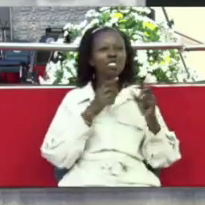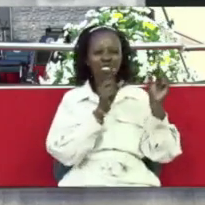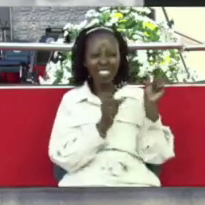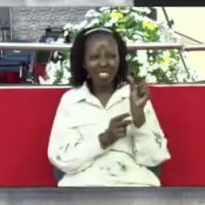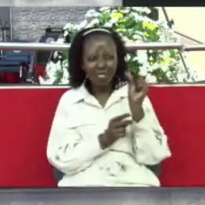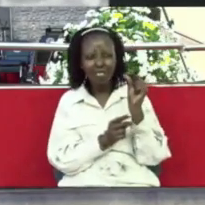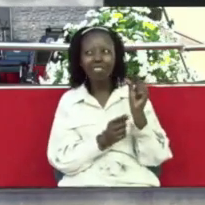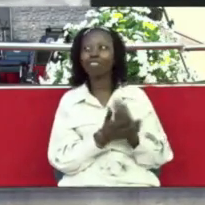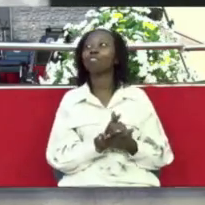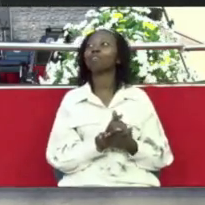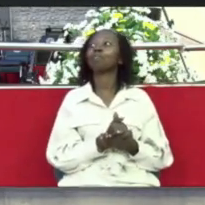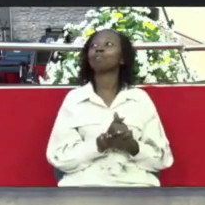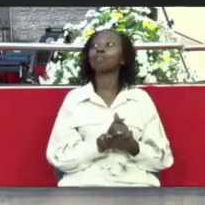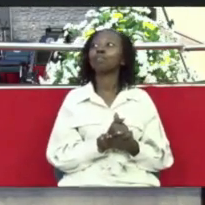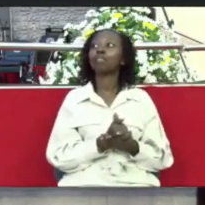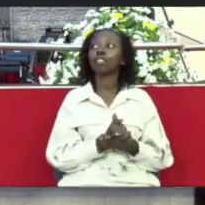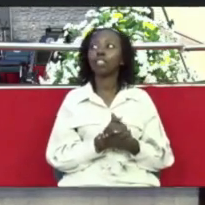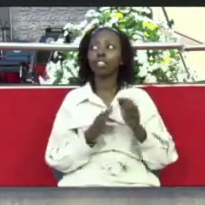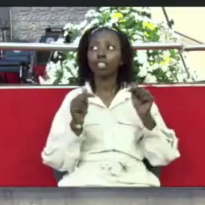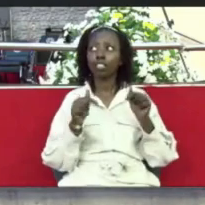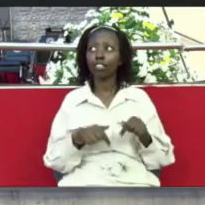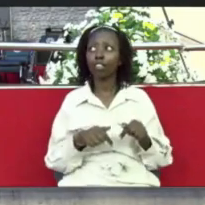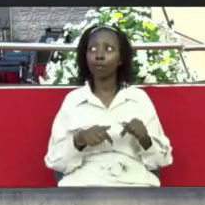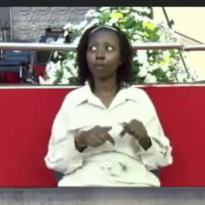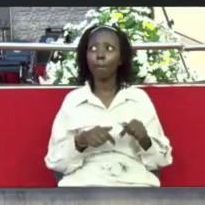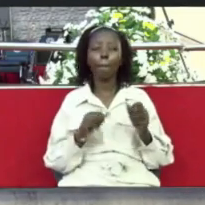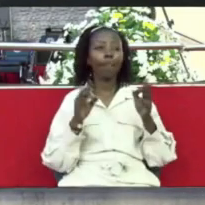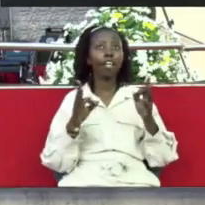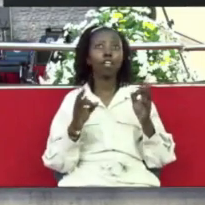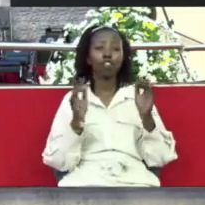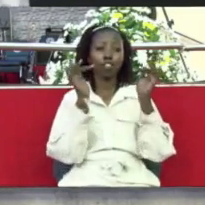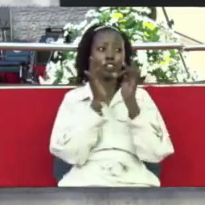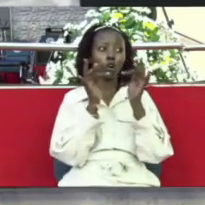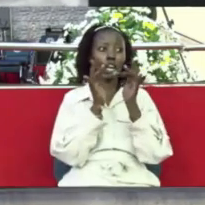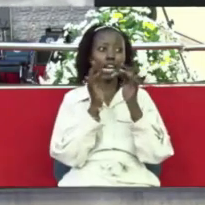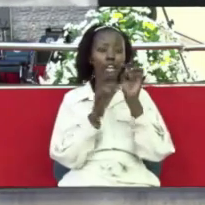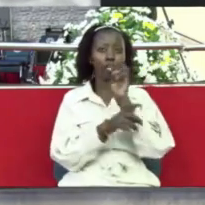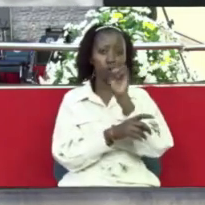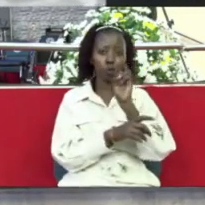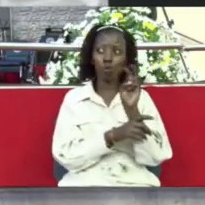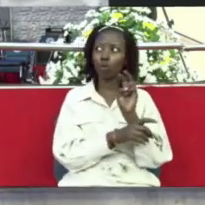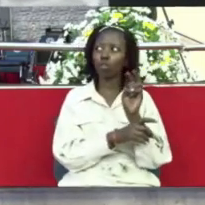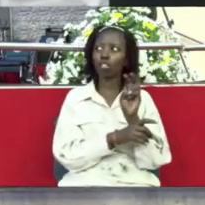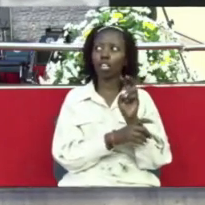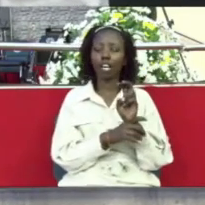I hear you. Let me tell you, this coming, and if you're online following us, type in, I'm